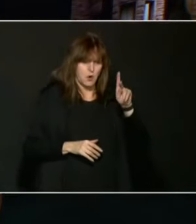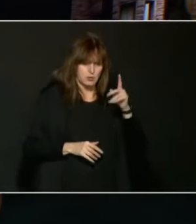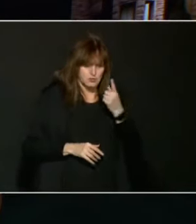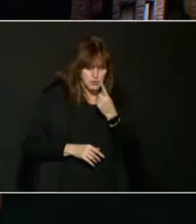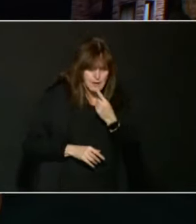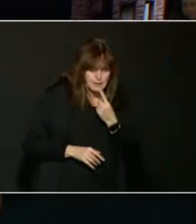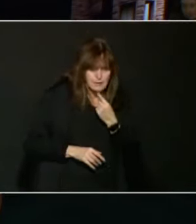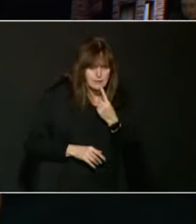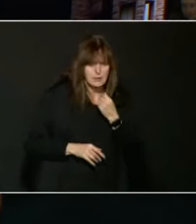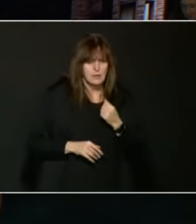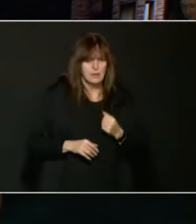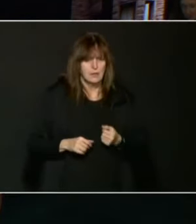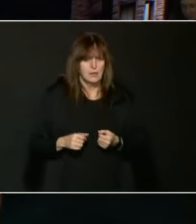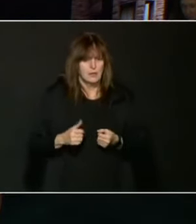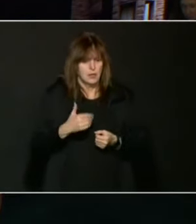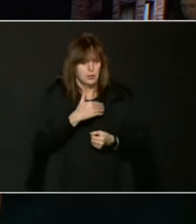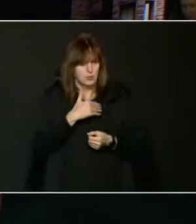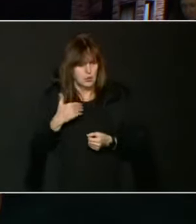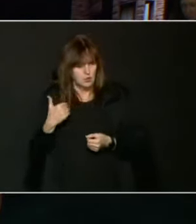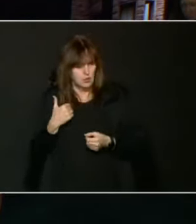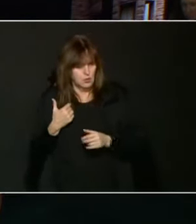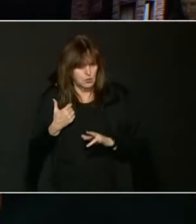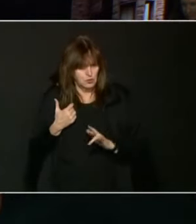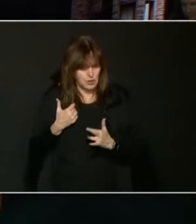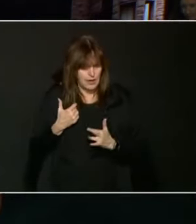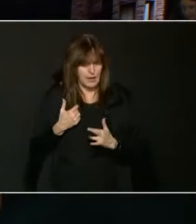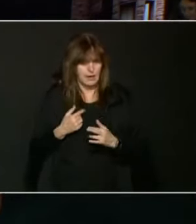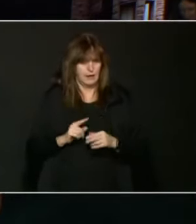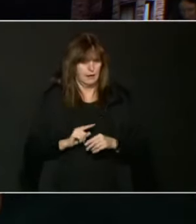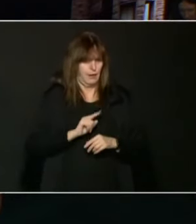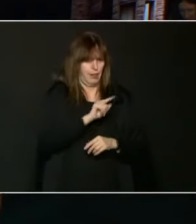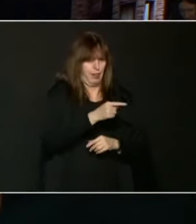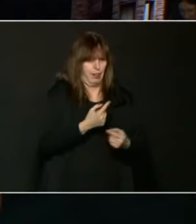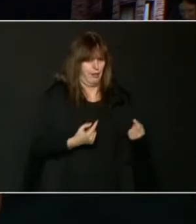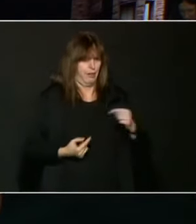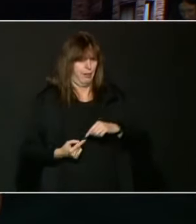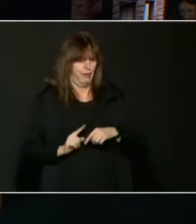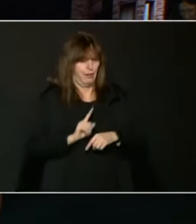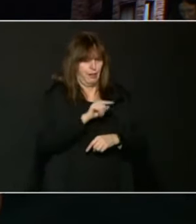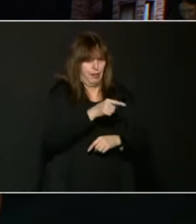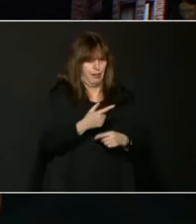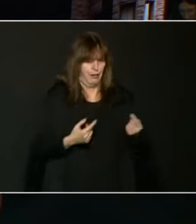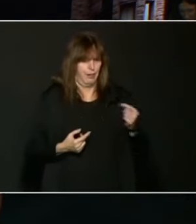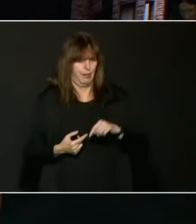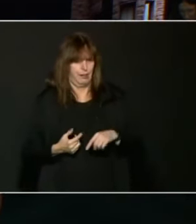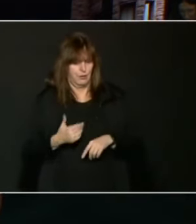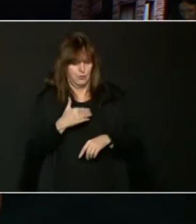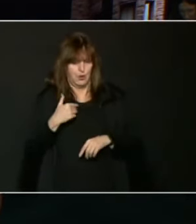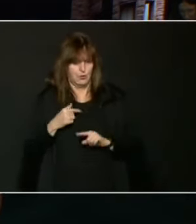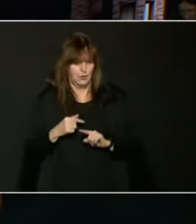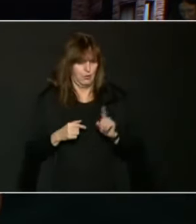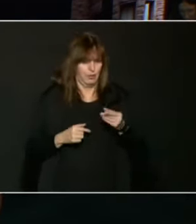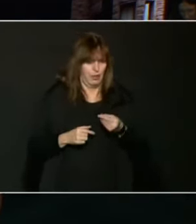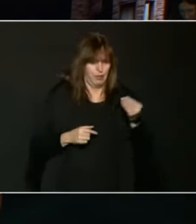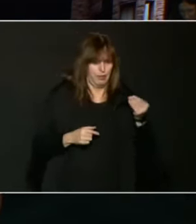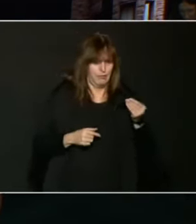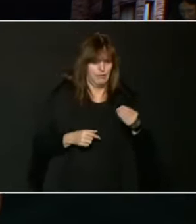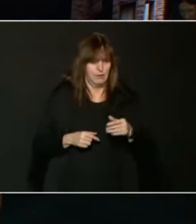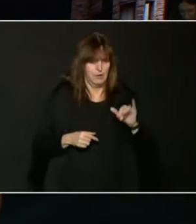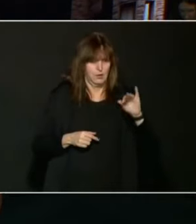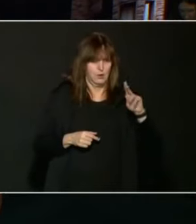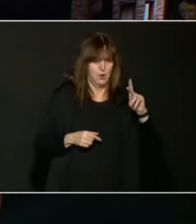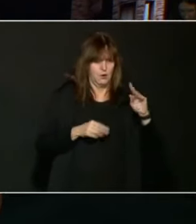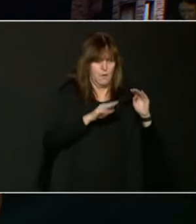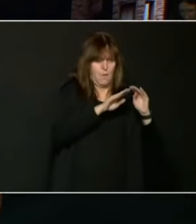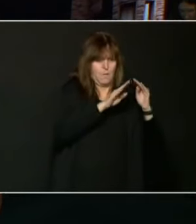gray. How much of a concern is that people moving now, as York has got some